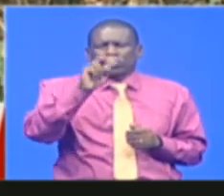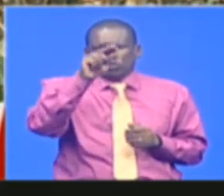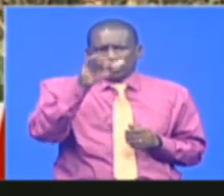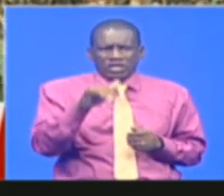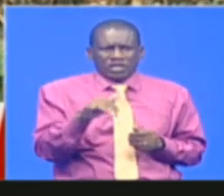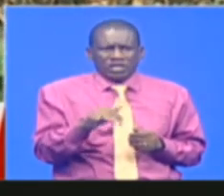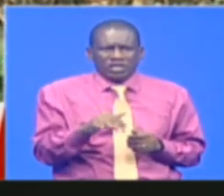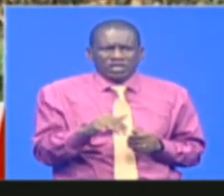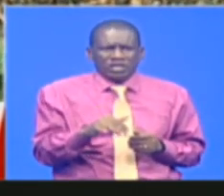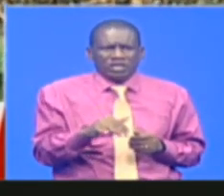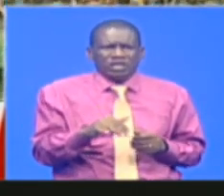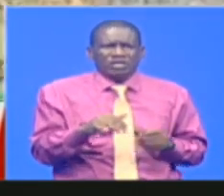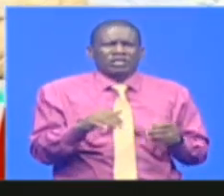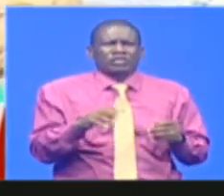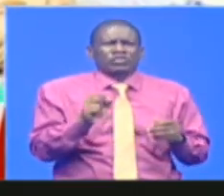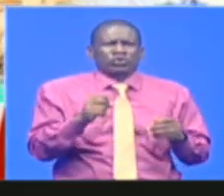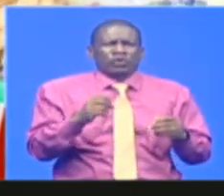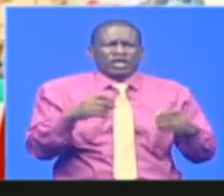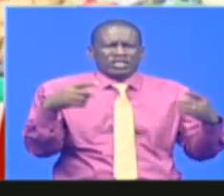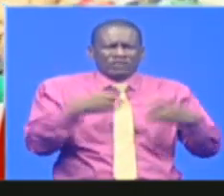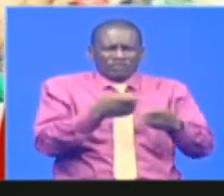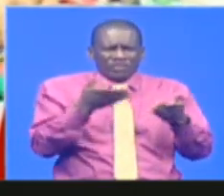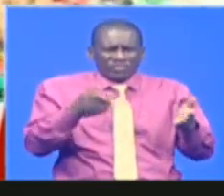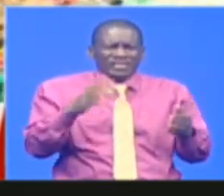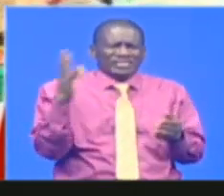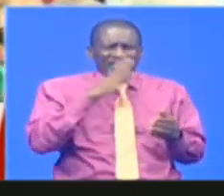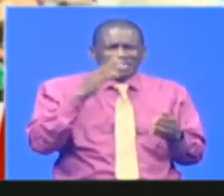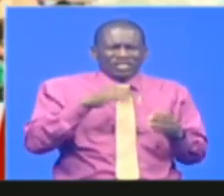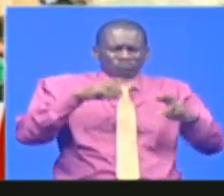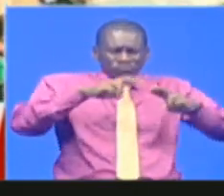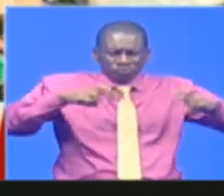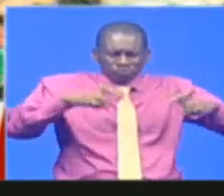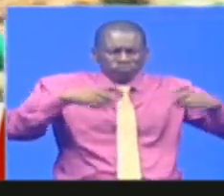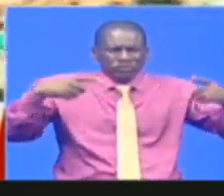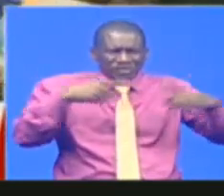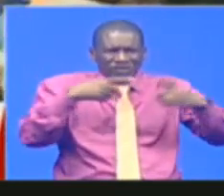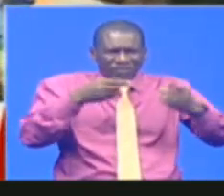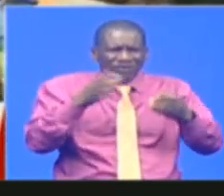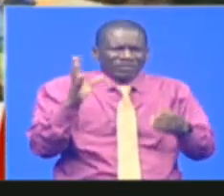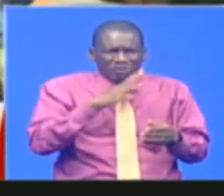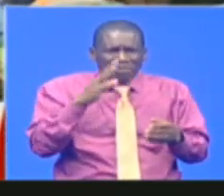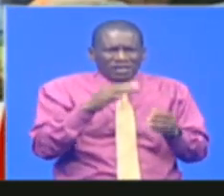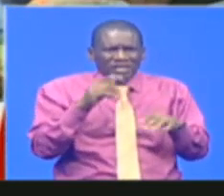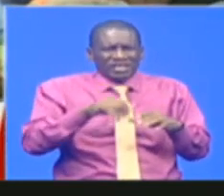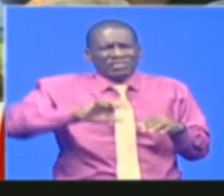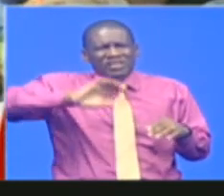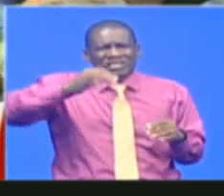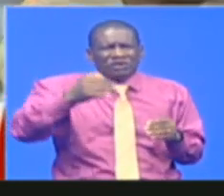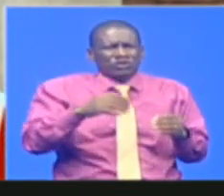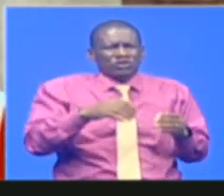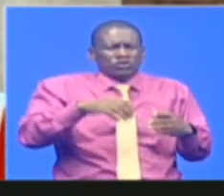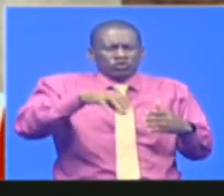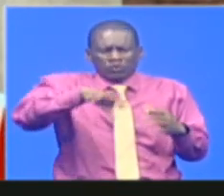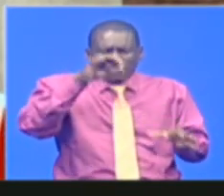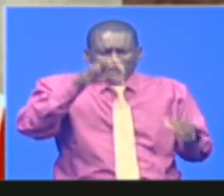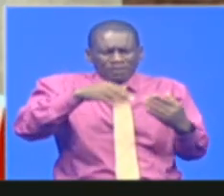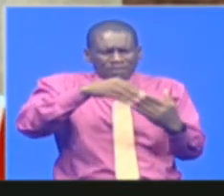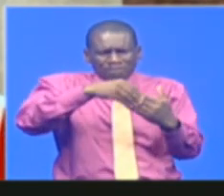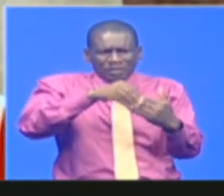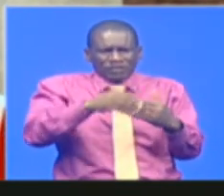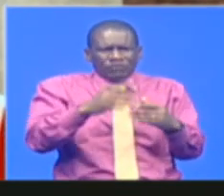prey, stray dogs and other waste pickers come through tons of garbage in the little landfills in the capital for plastic. For